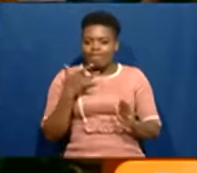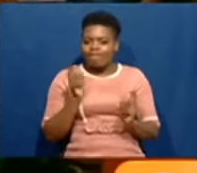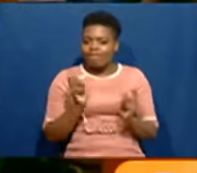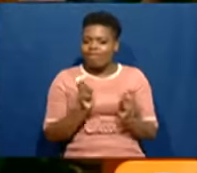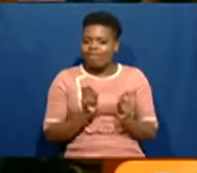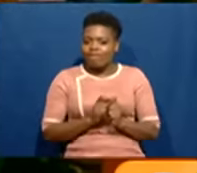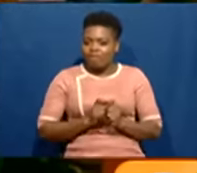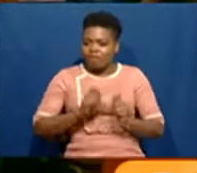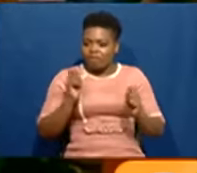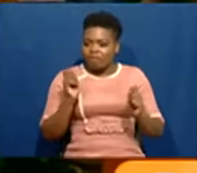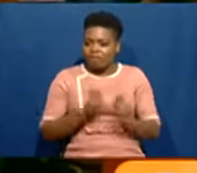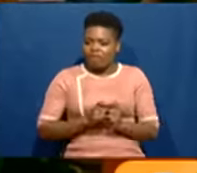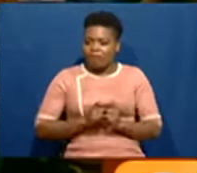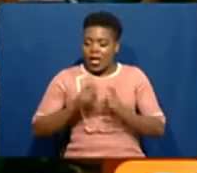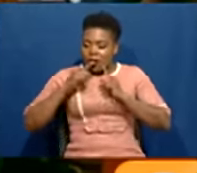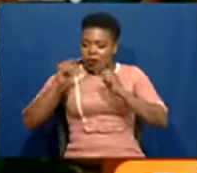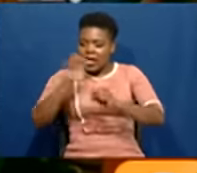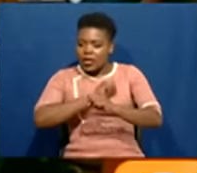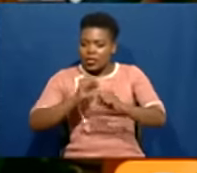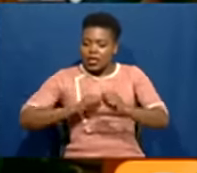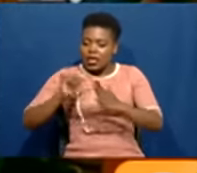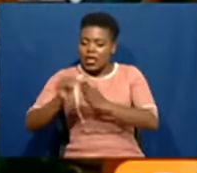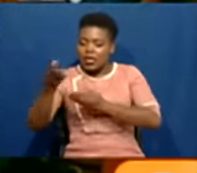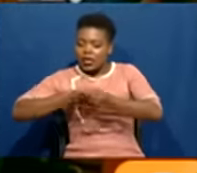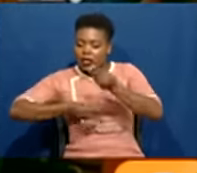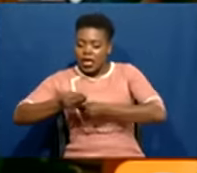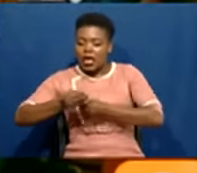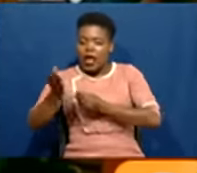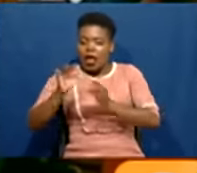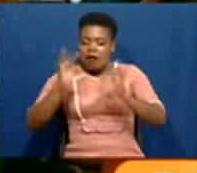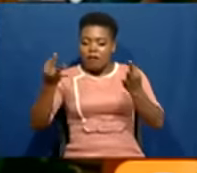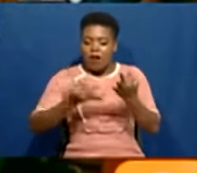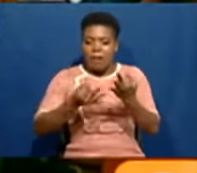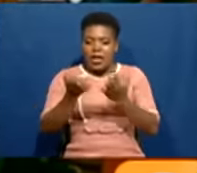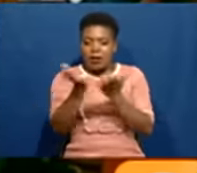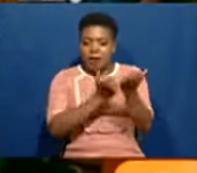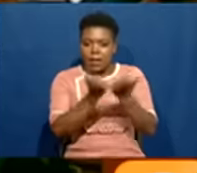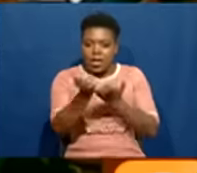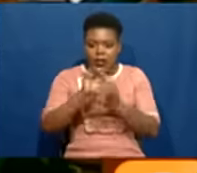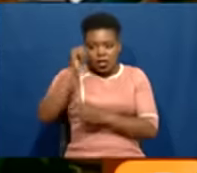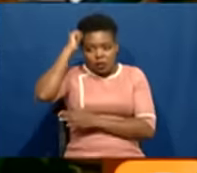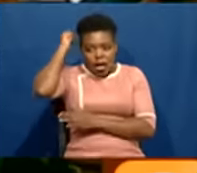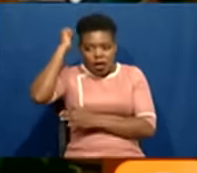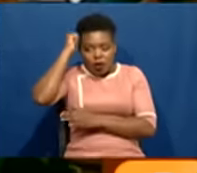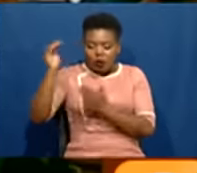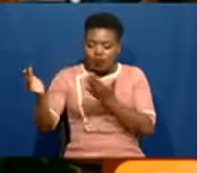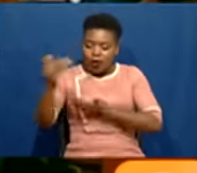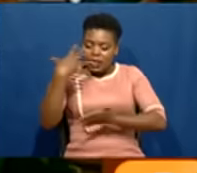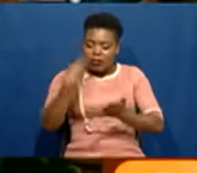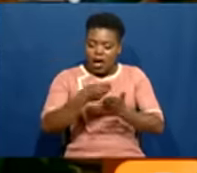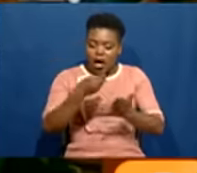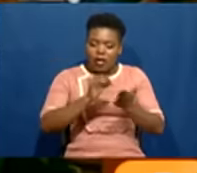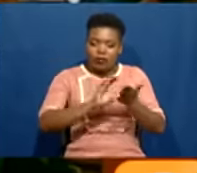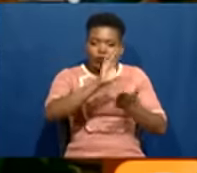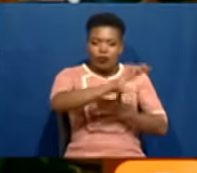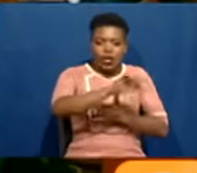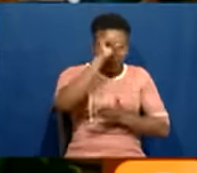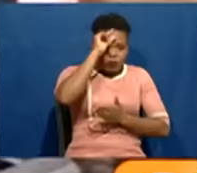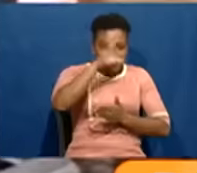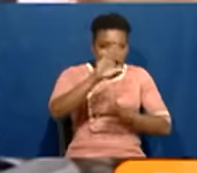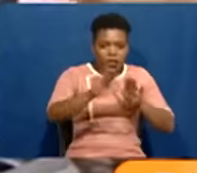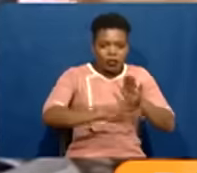Mosetti told the Senate that he had to sell his family business, including a salon, to raise the money that he sent to the deputy governor of